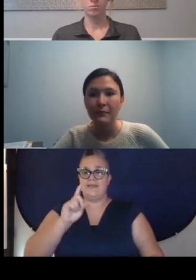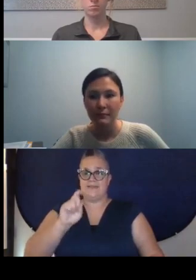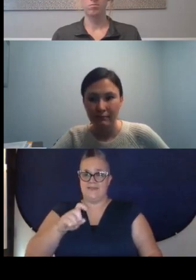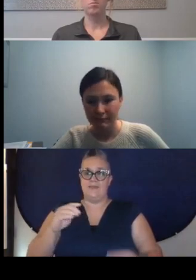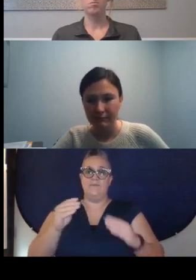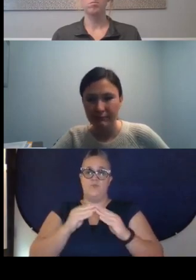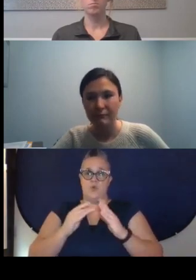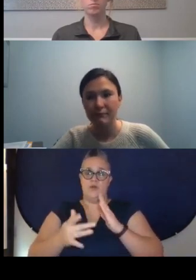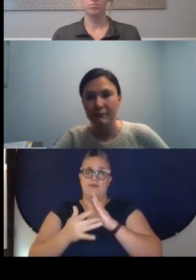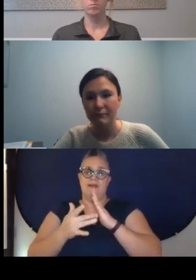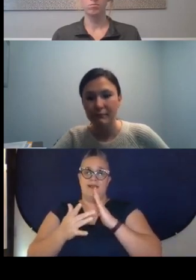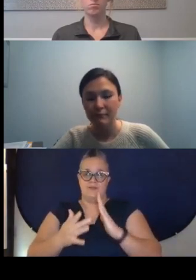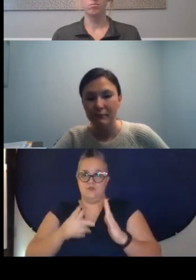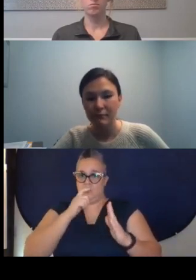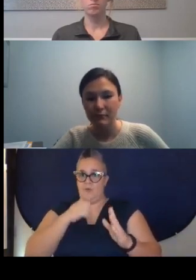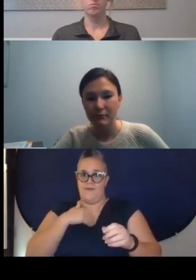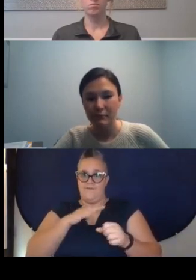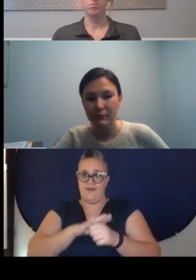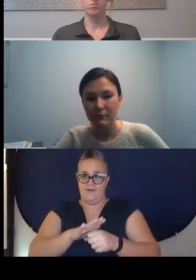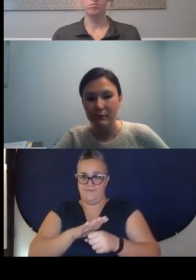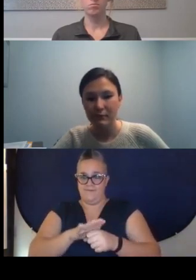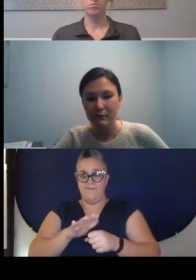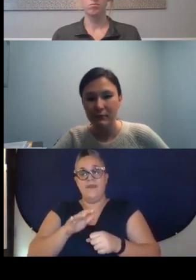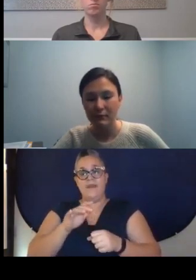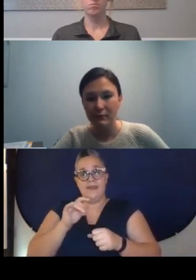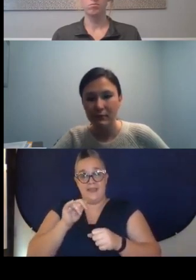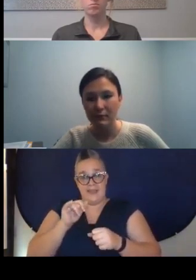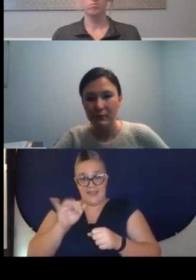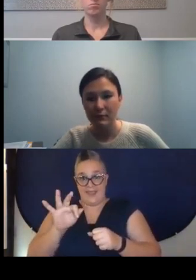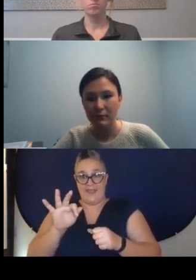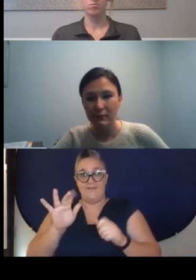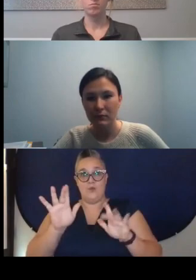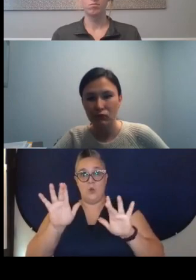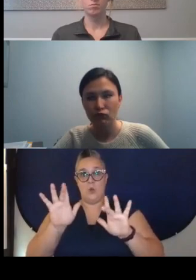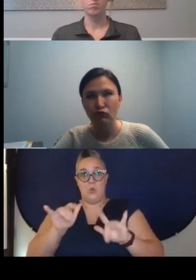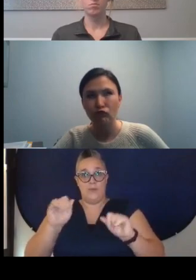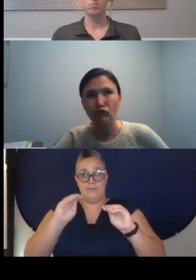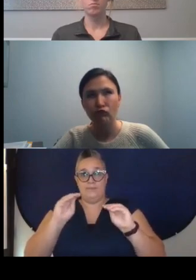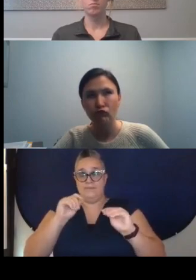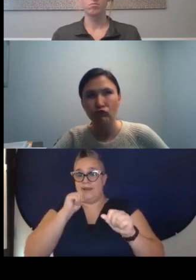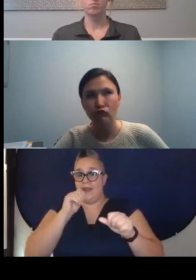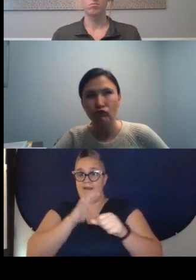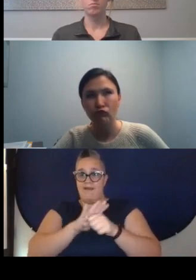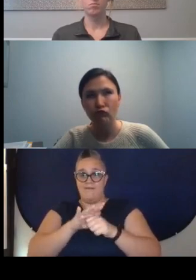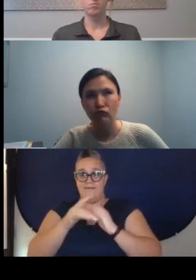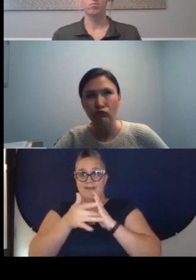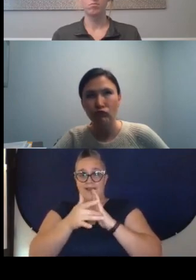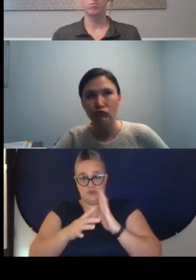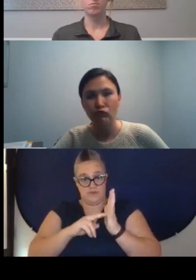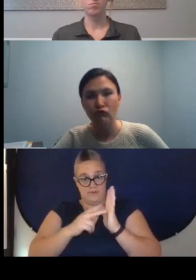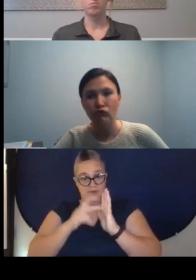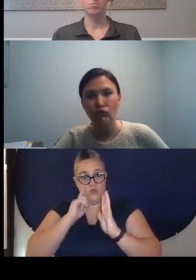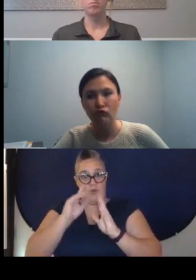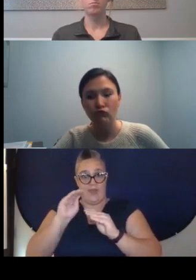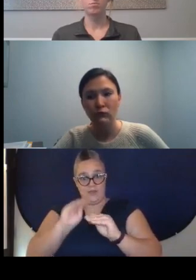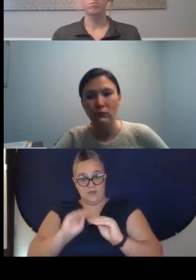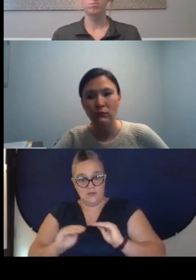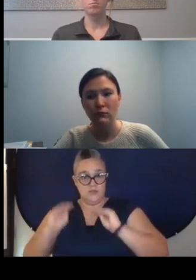enough. Are people relocated to cover other areas that have need, or do they pretty much maintain the location they're hired